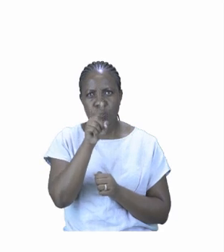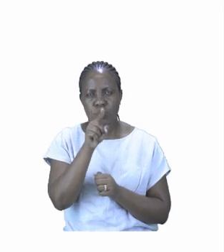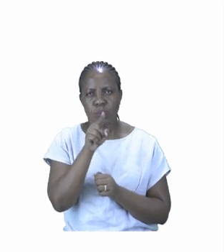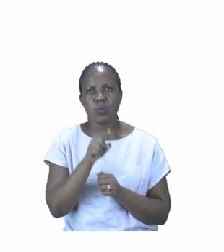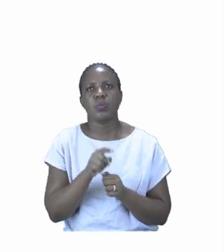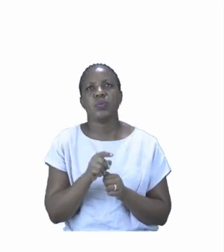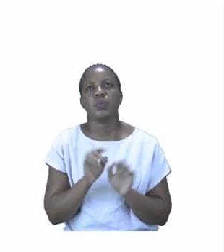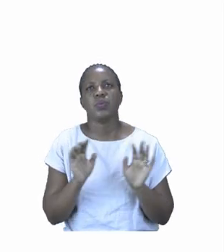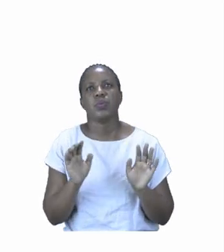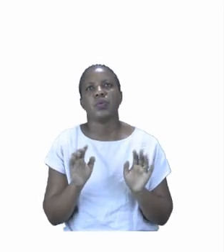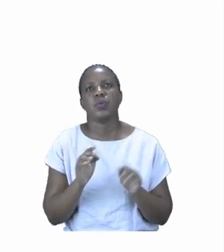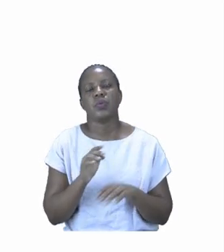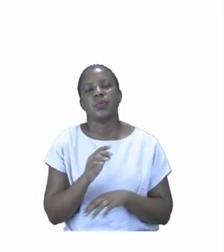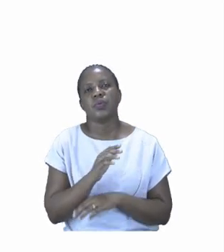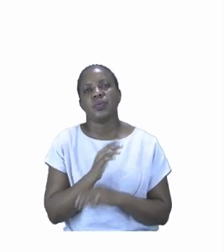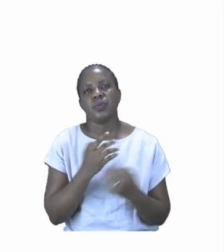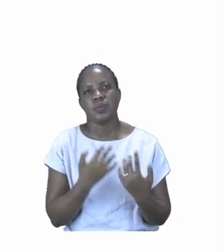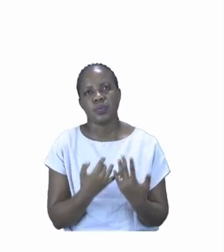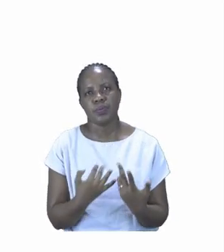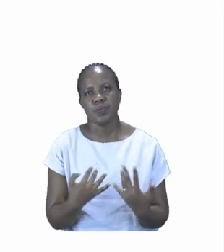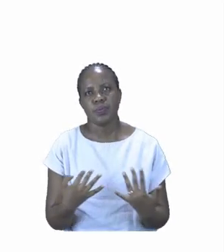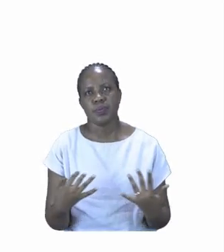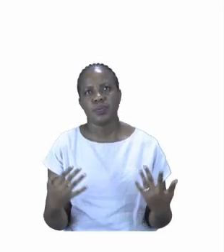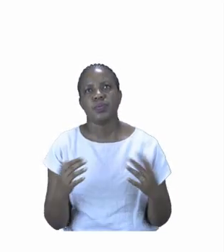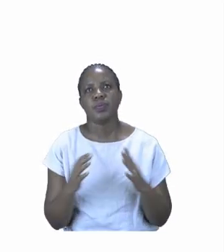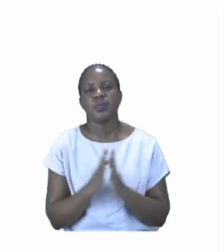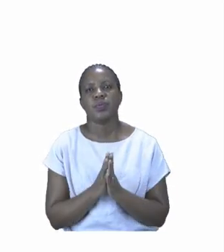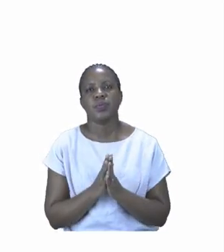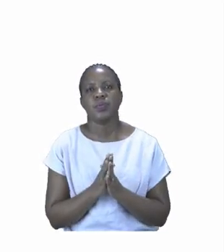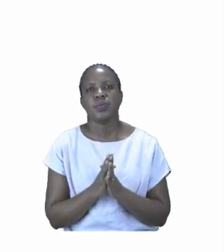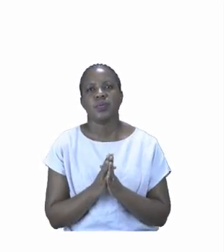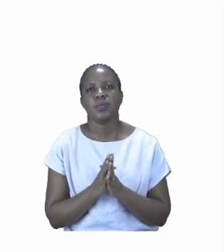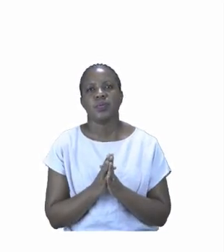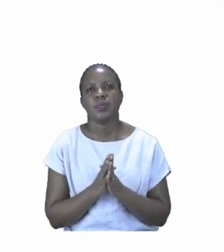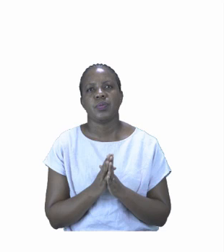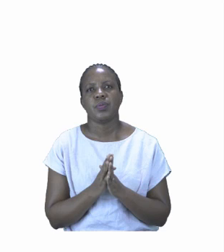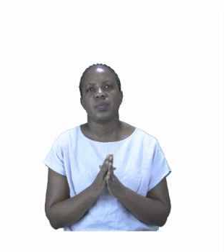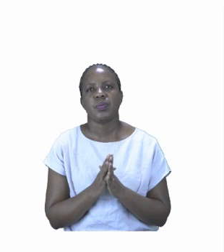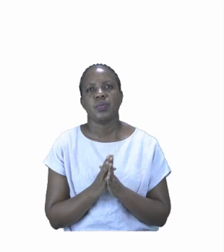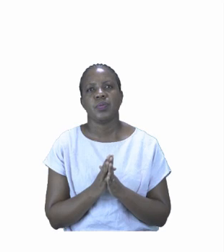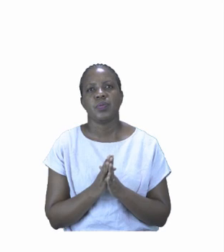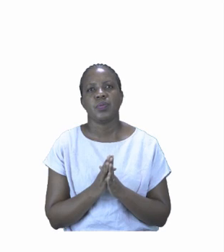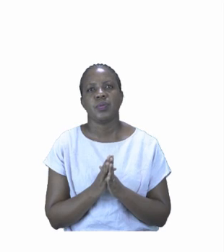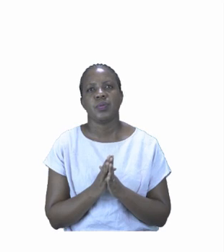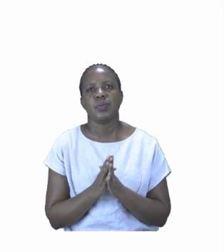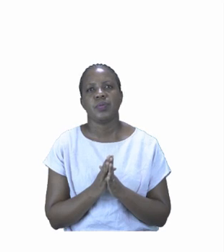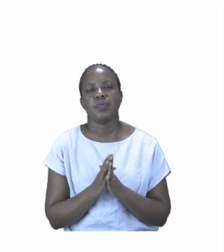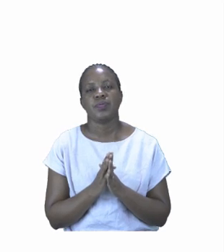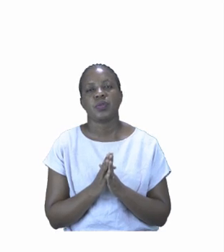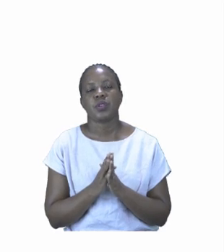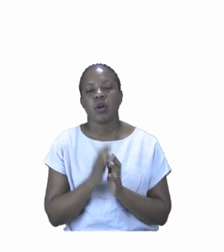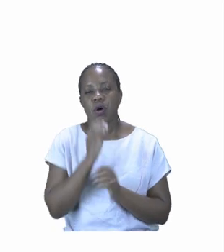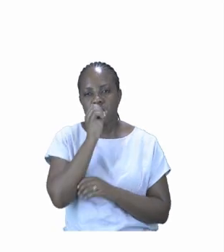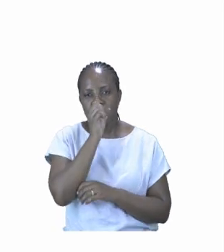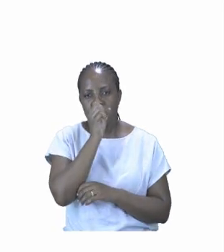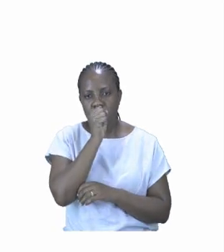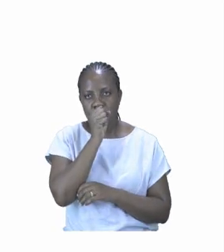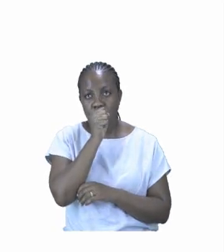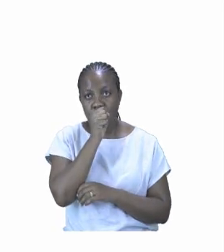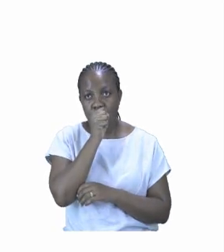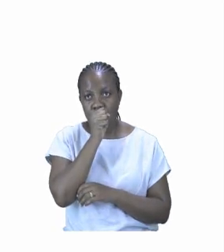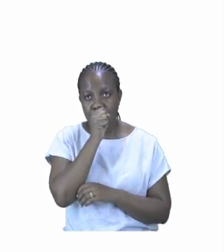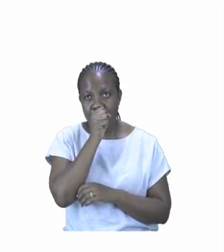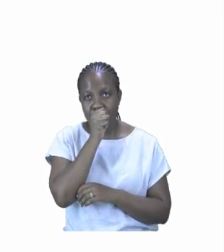you are going to color is the orange street. Now there on the side,